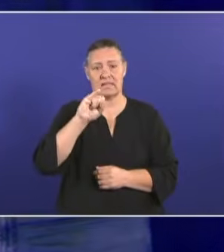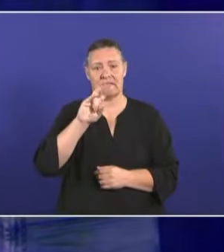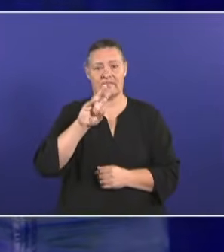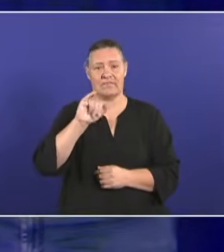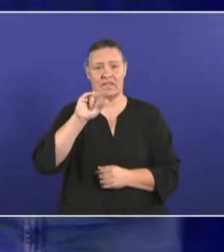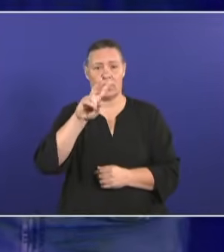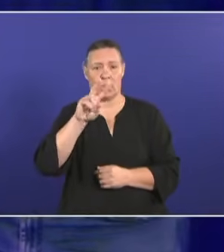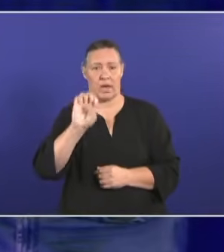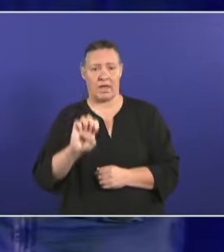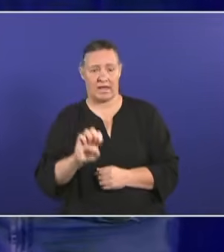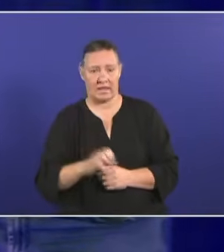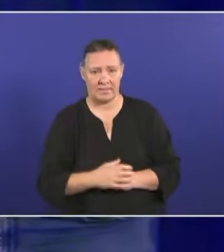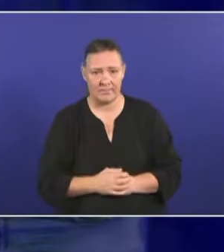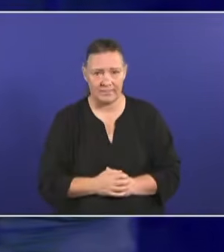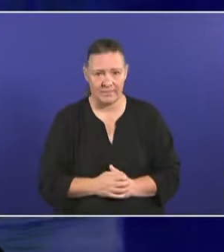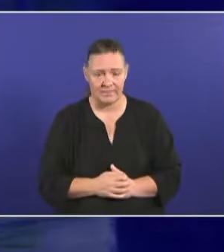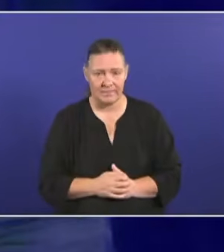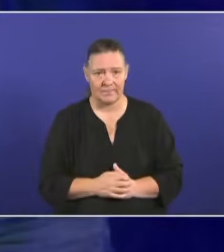Kwahube.